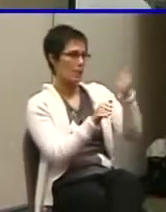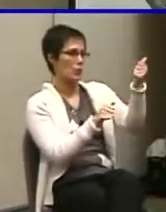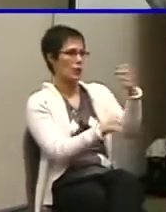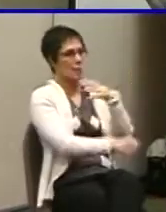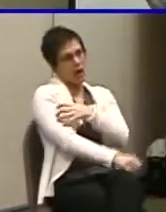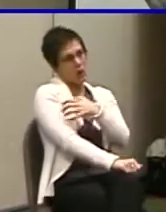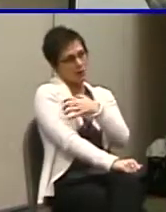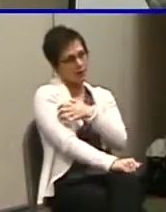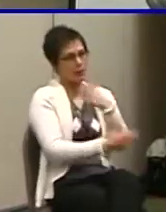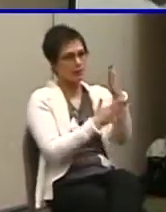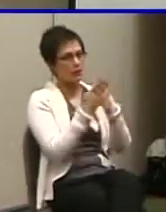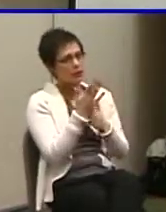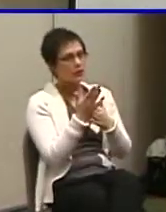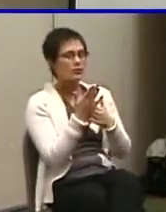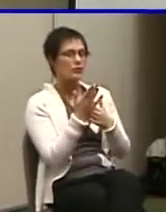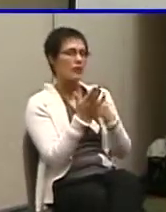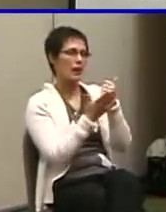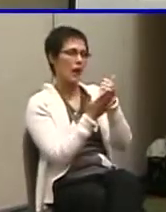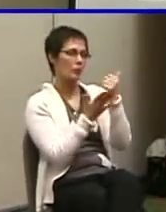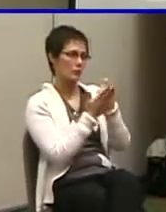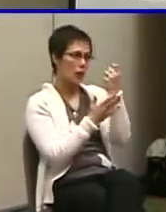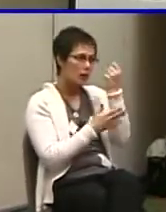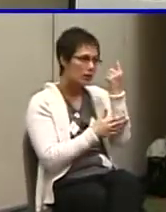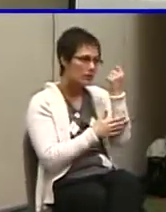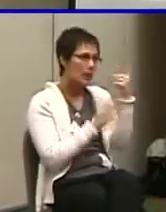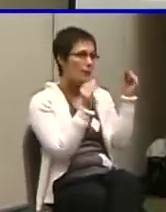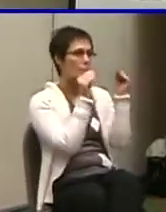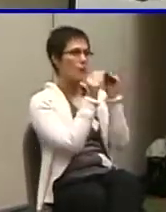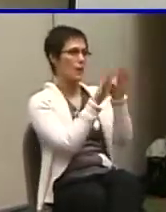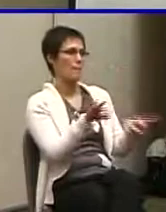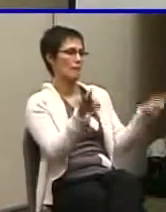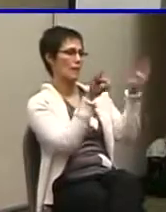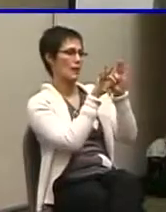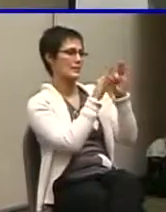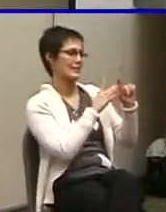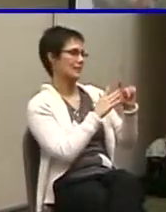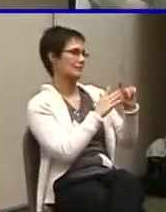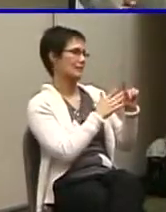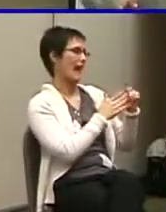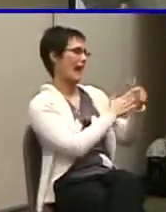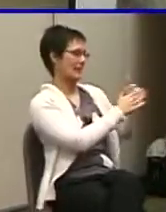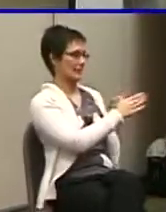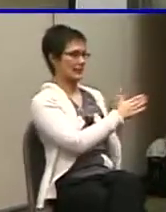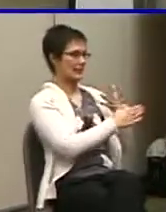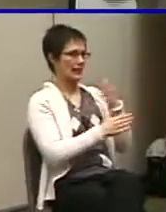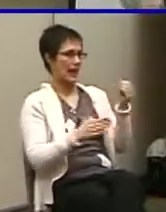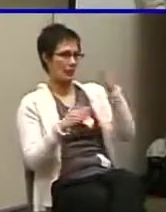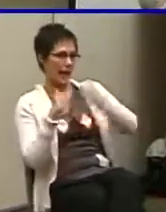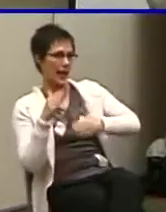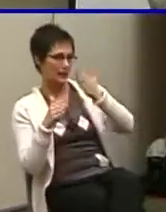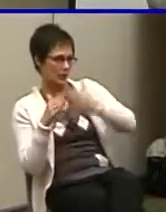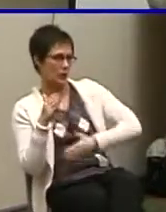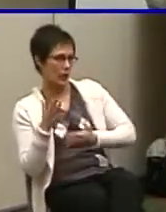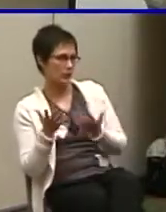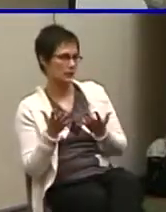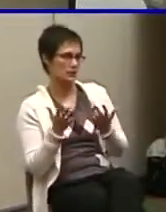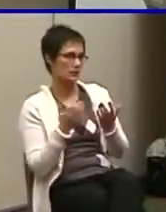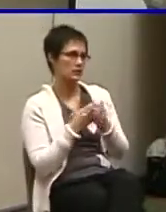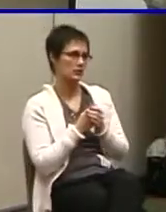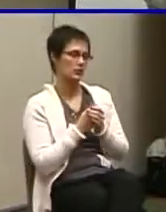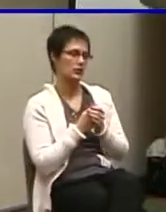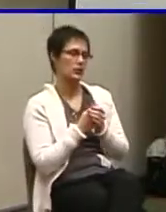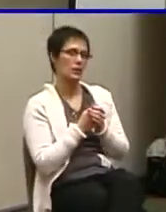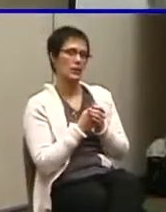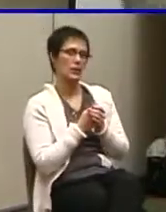me understand what's going on. It's the antecedents and the consequences. So while I might not know why David here is engaging the behavior he's